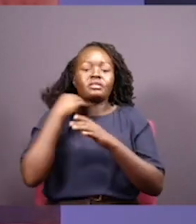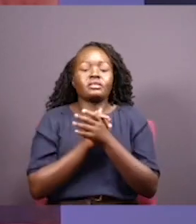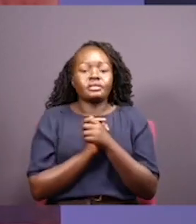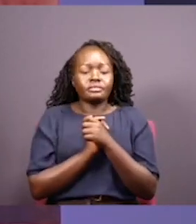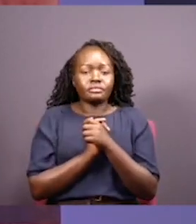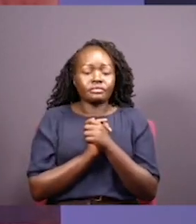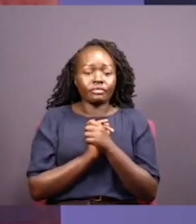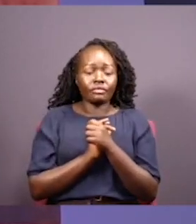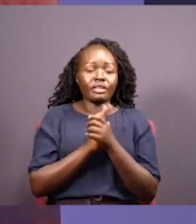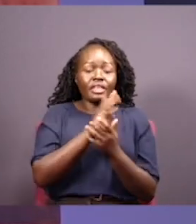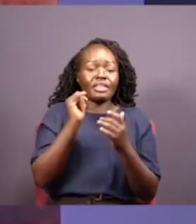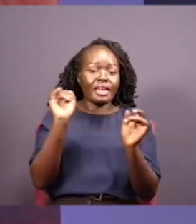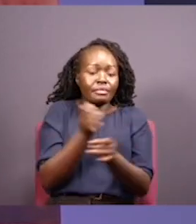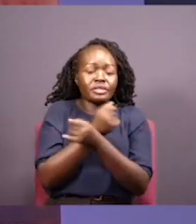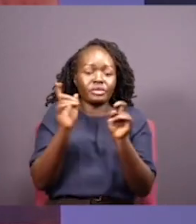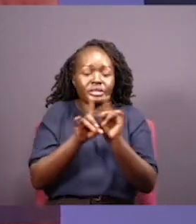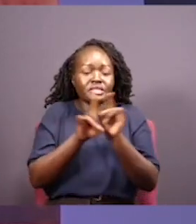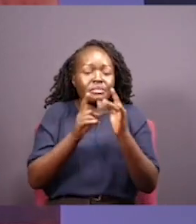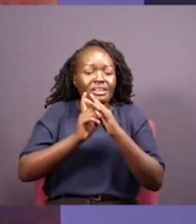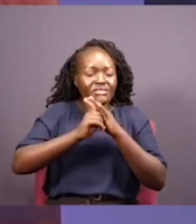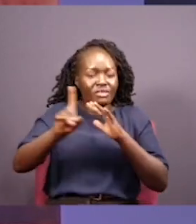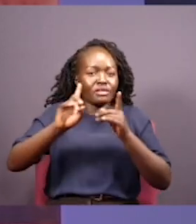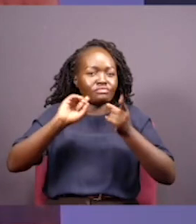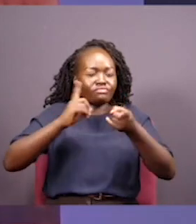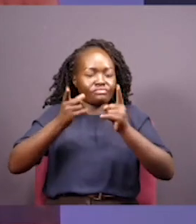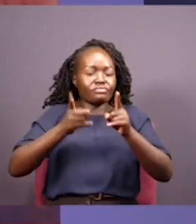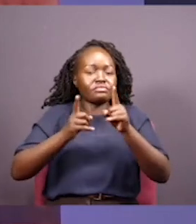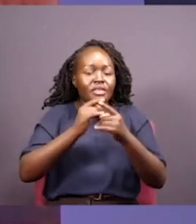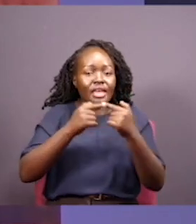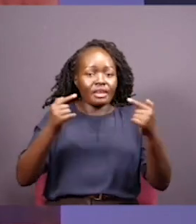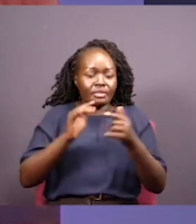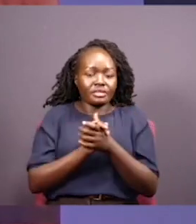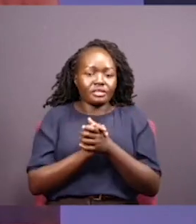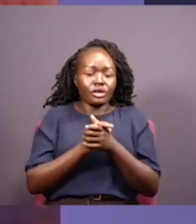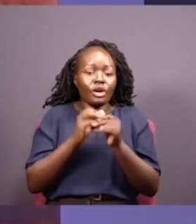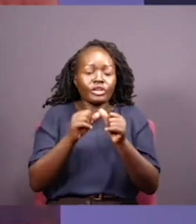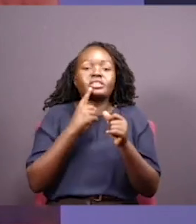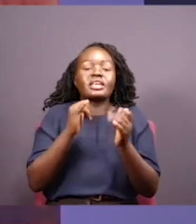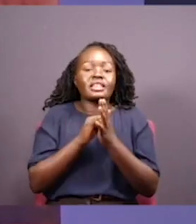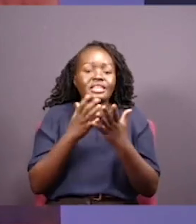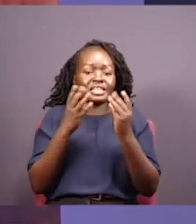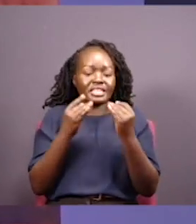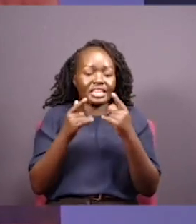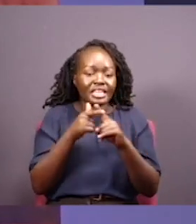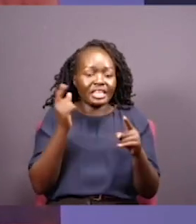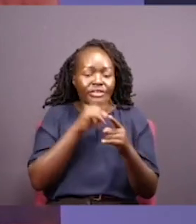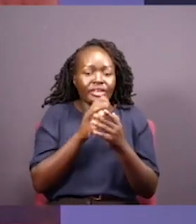they can't even outrun their enemies. Continues to say that they are easily killed by